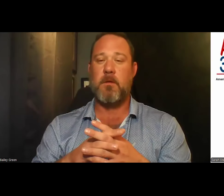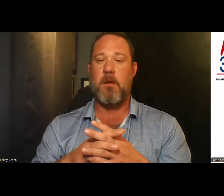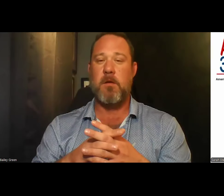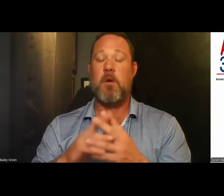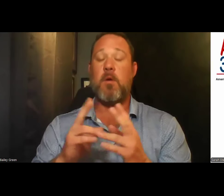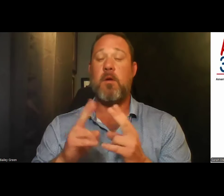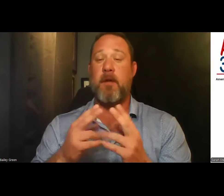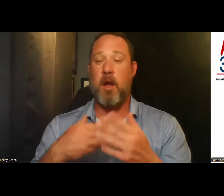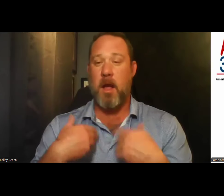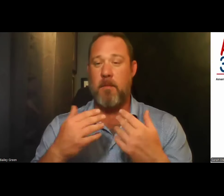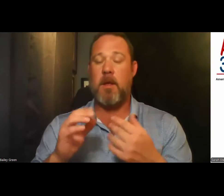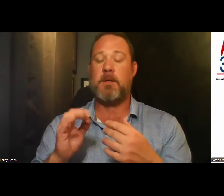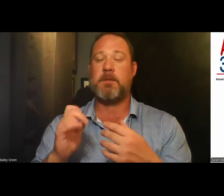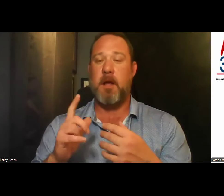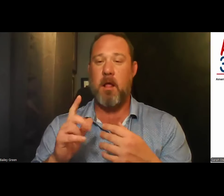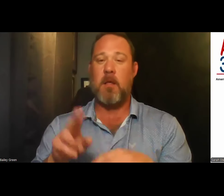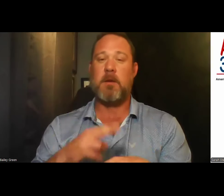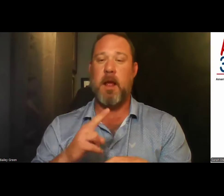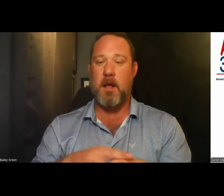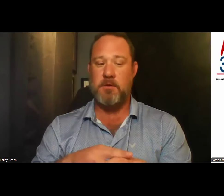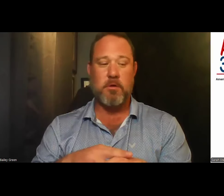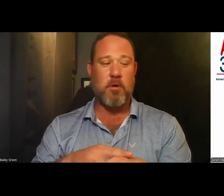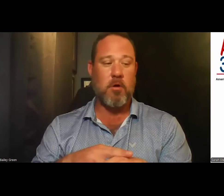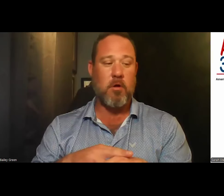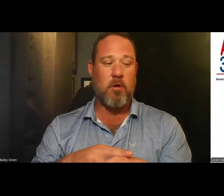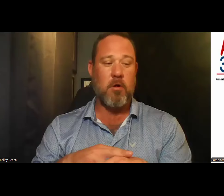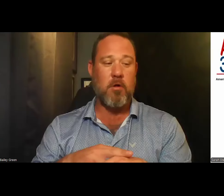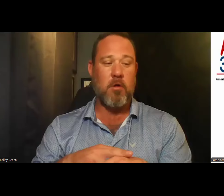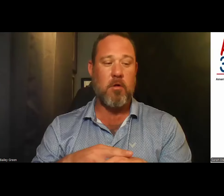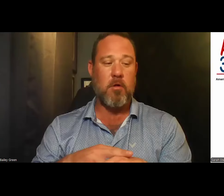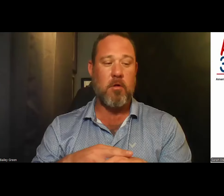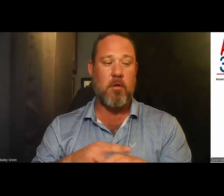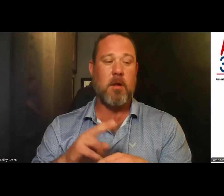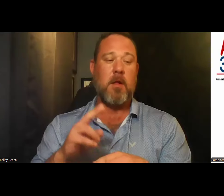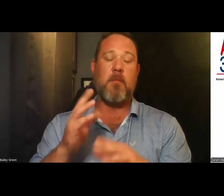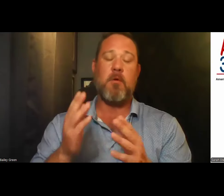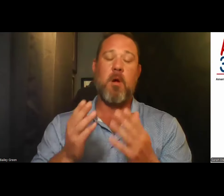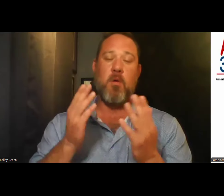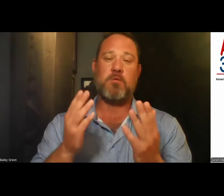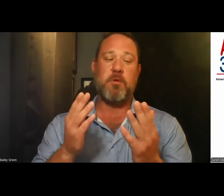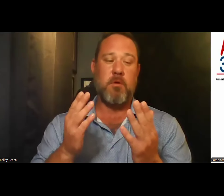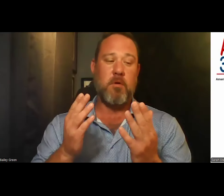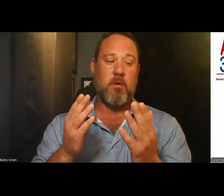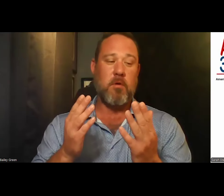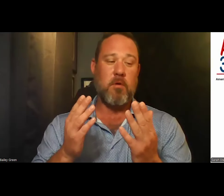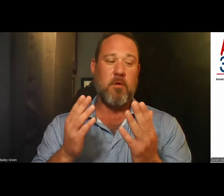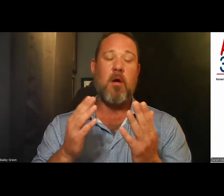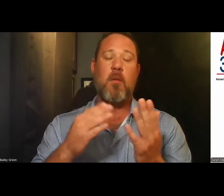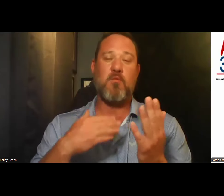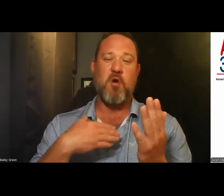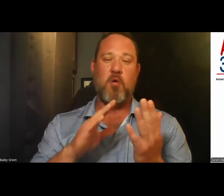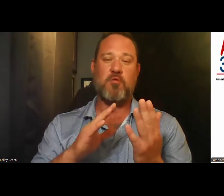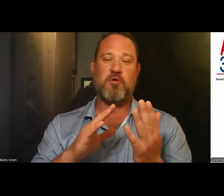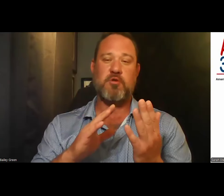that ACL and the National Council on Aging really, really liked this proposal and this approach. And